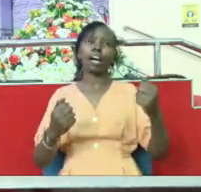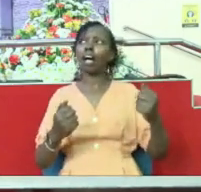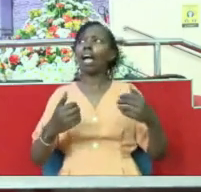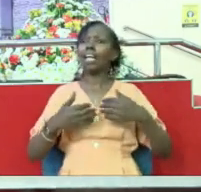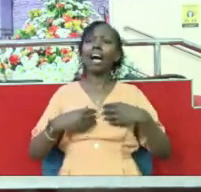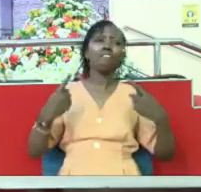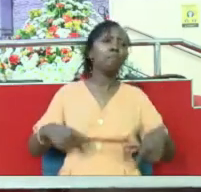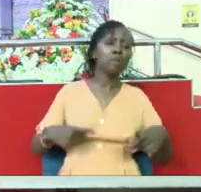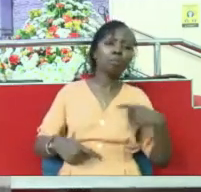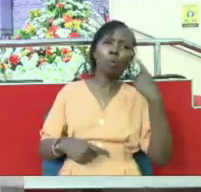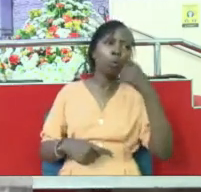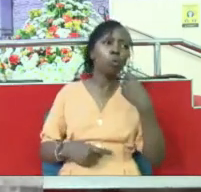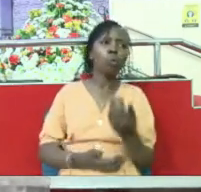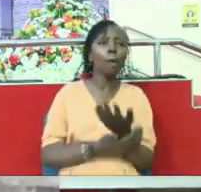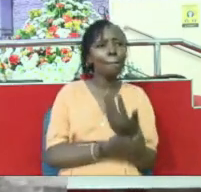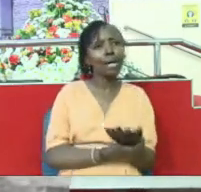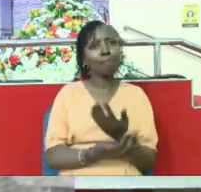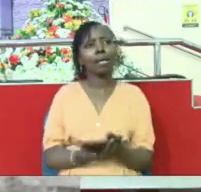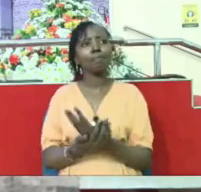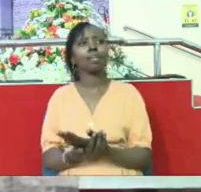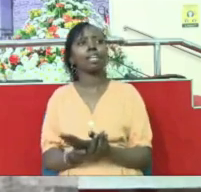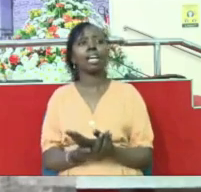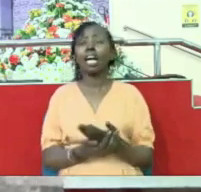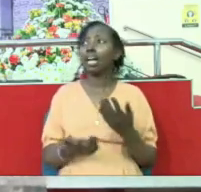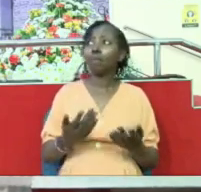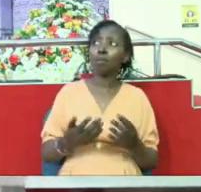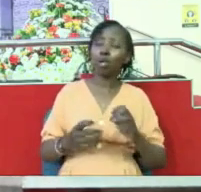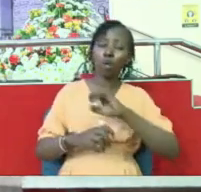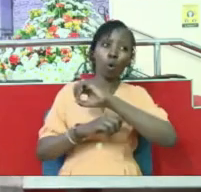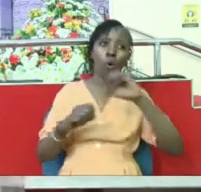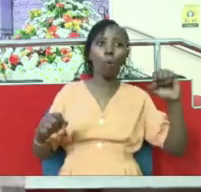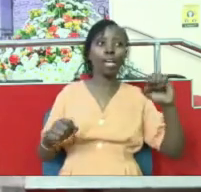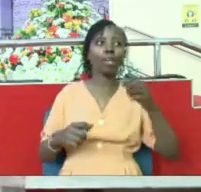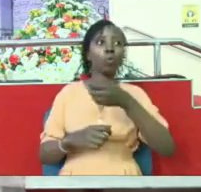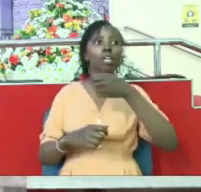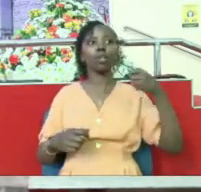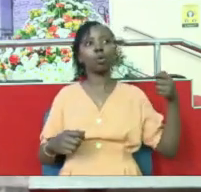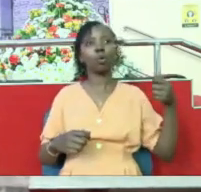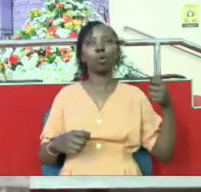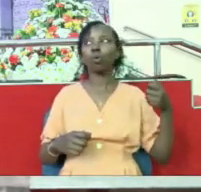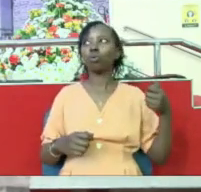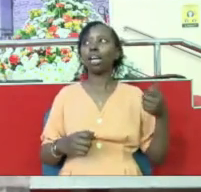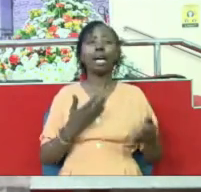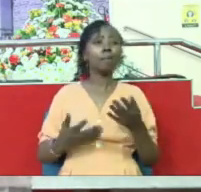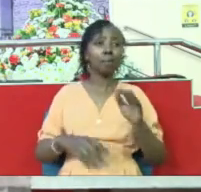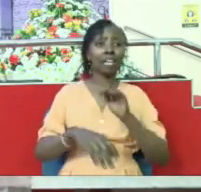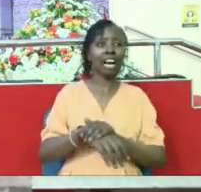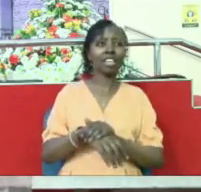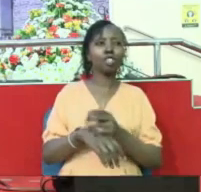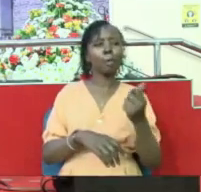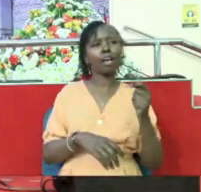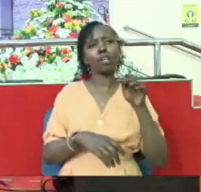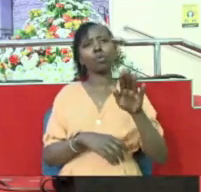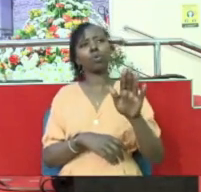begging. And they open the window and they pick some of your change and they give